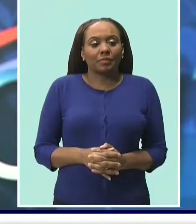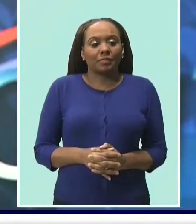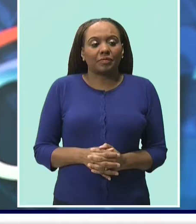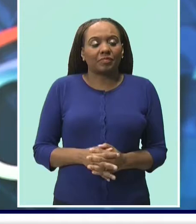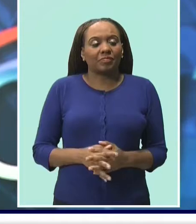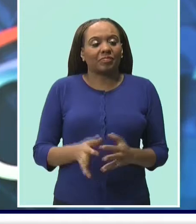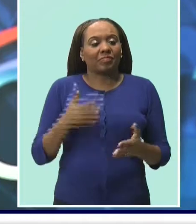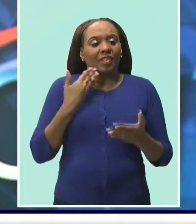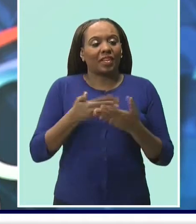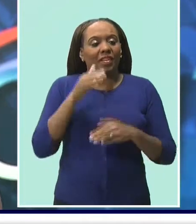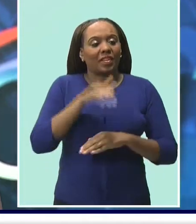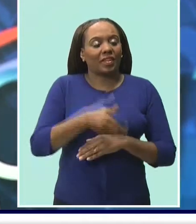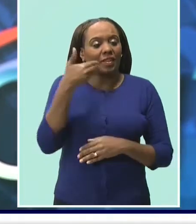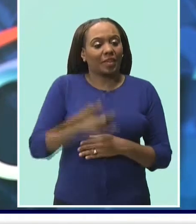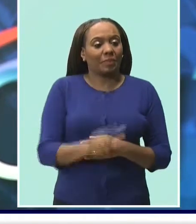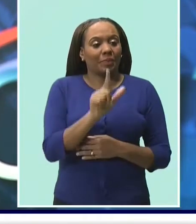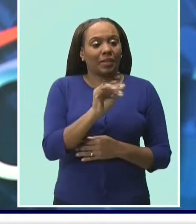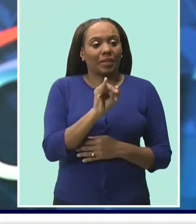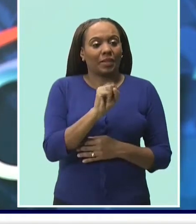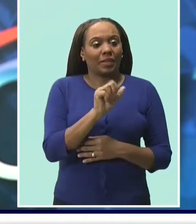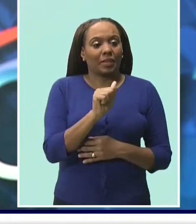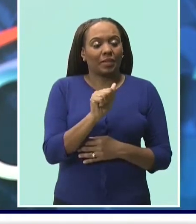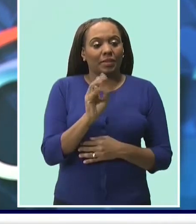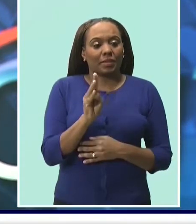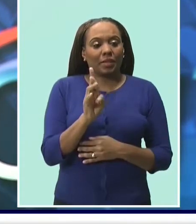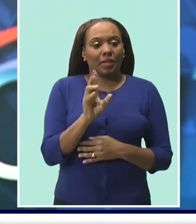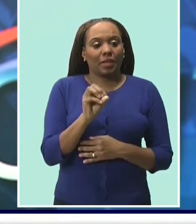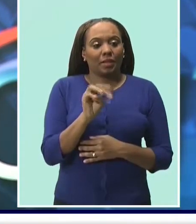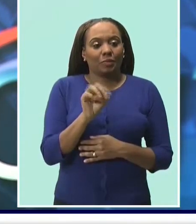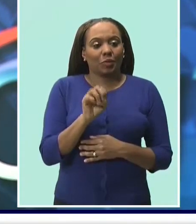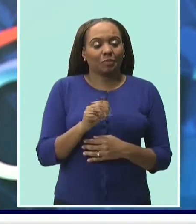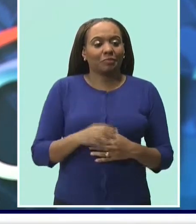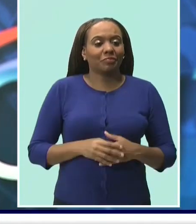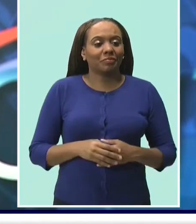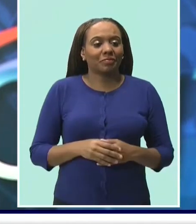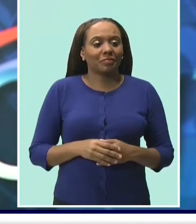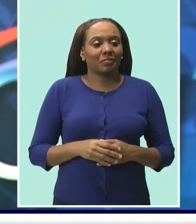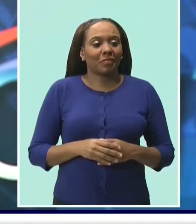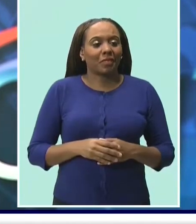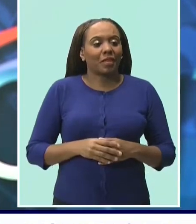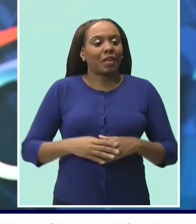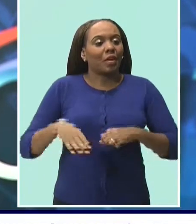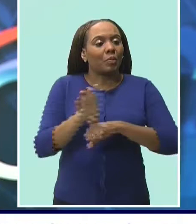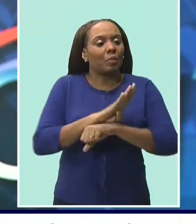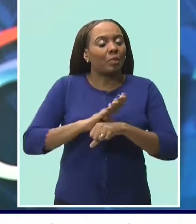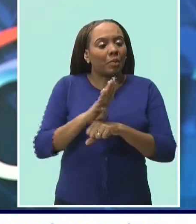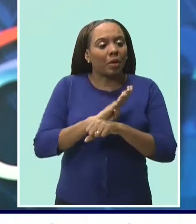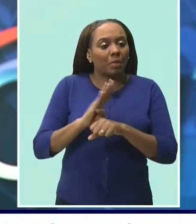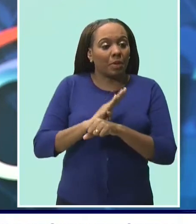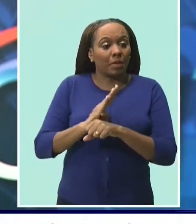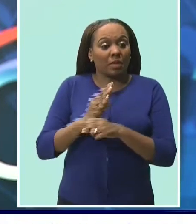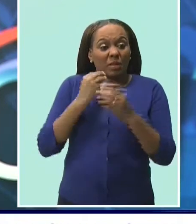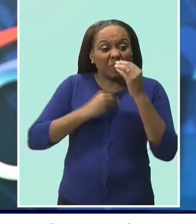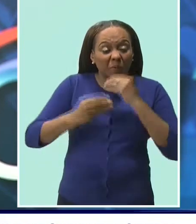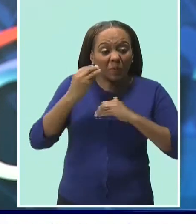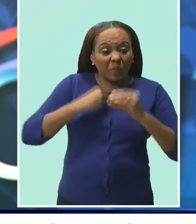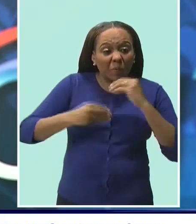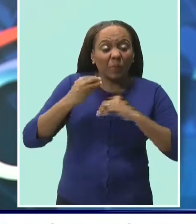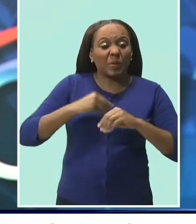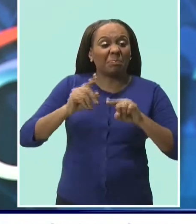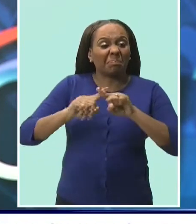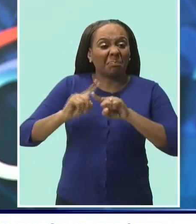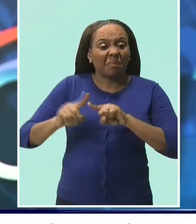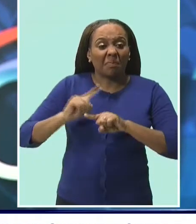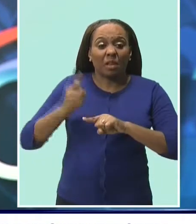Very good evening, I'm Lisa Broom. In our top story tonight, Barbados' global supply chains for food and manufacturing inputs have not